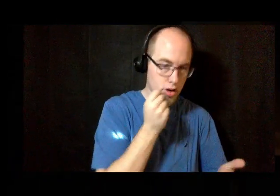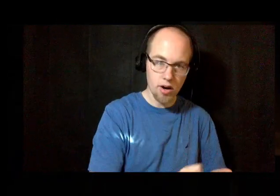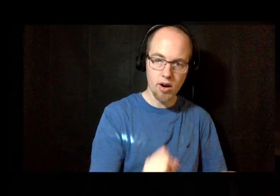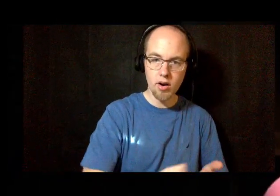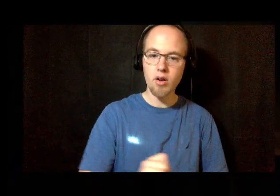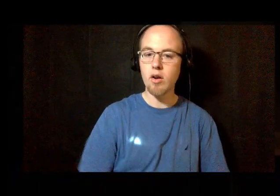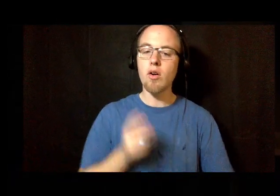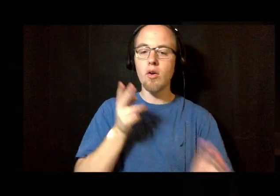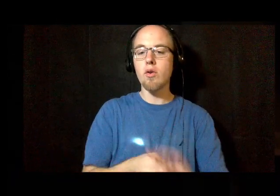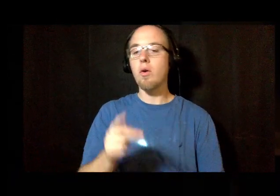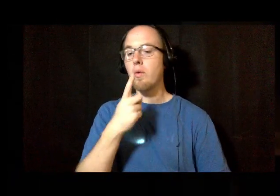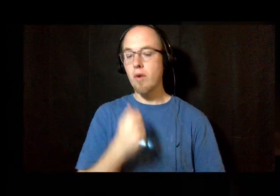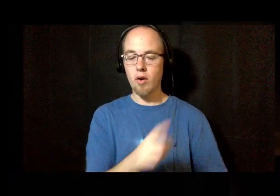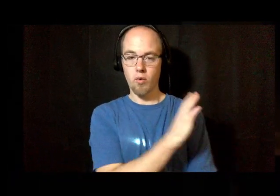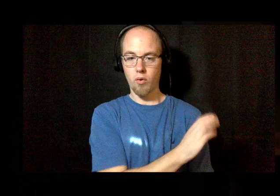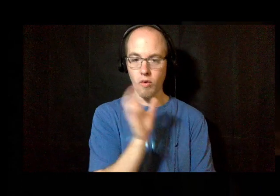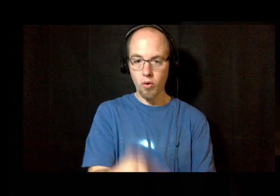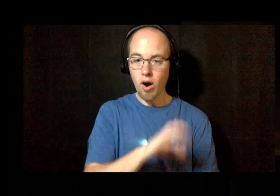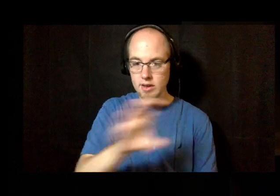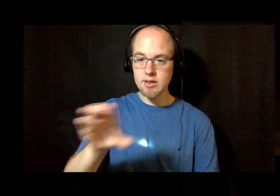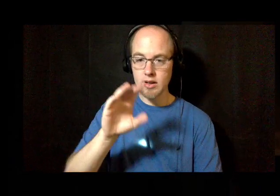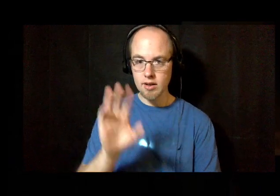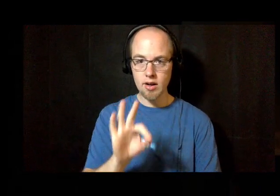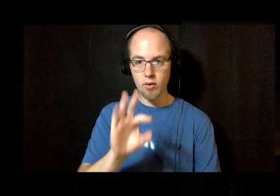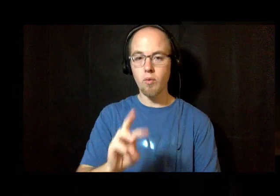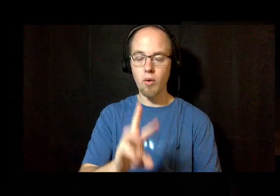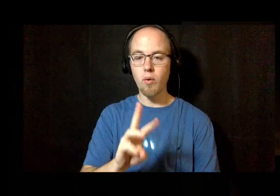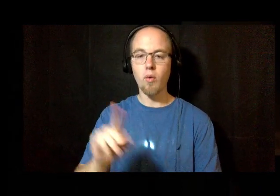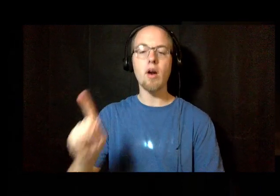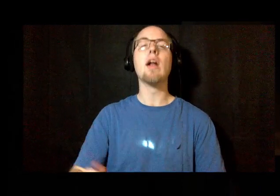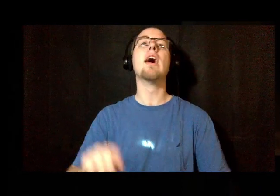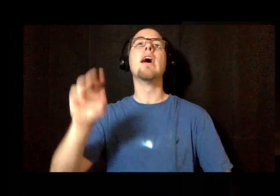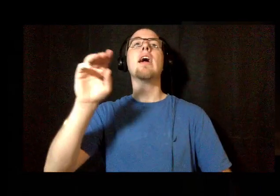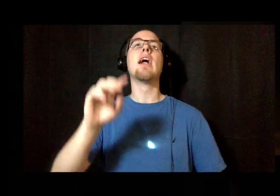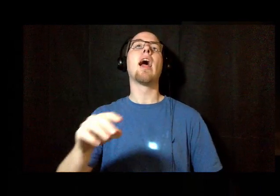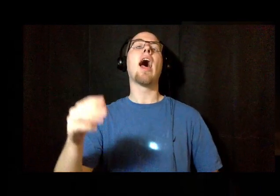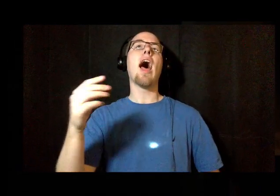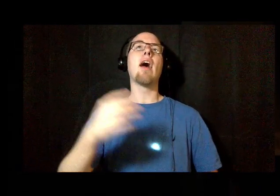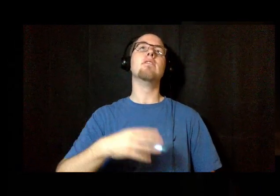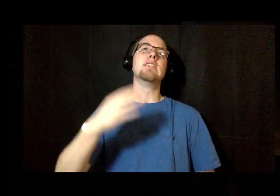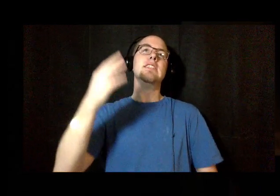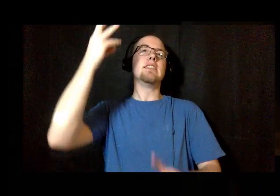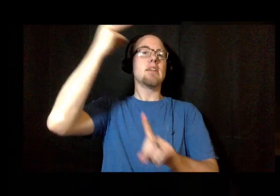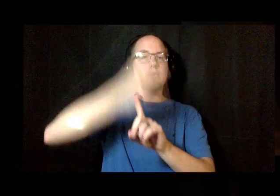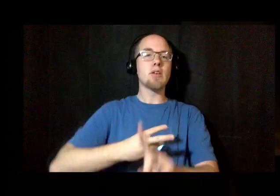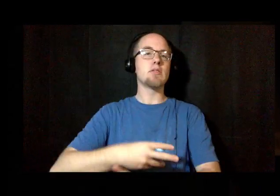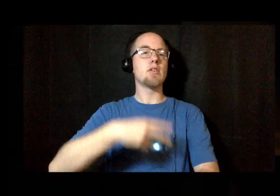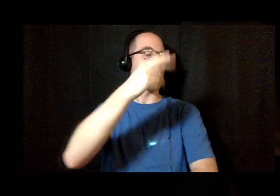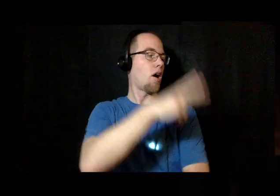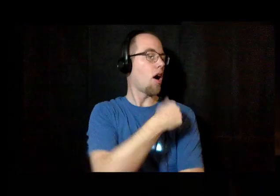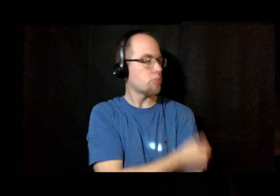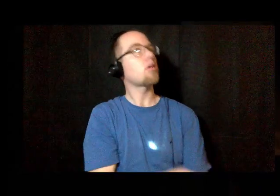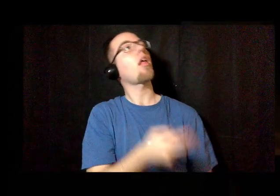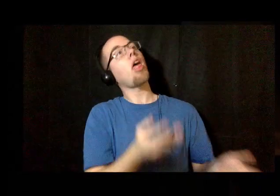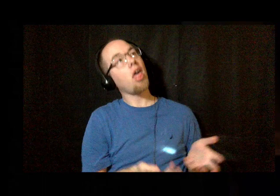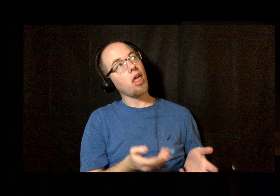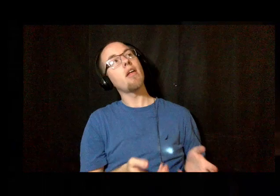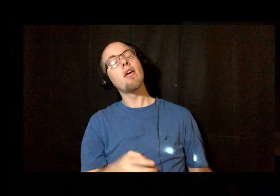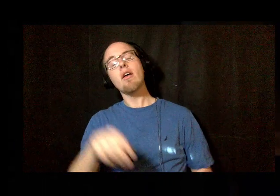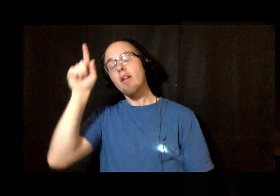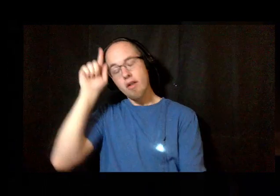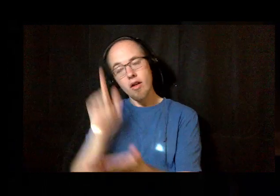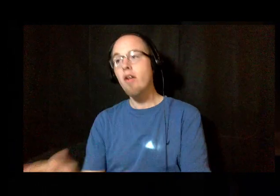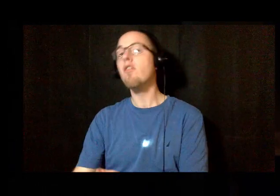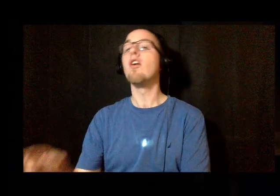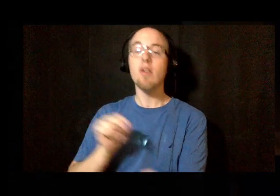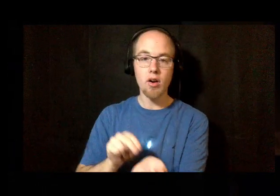got blown up in Milan and spent 6 months in hospital with severe shrapnel wounds in both legs. Fell in love with a nurse, they decided